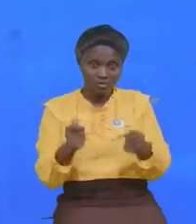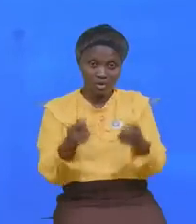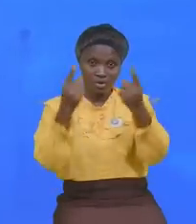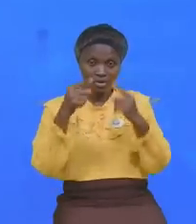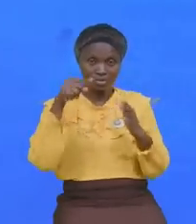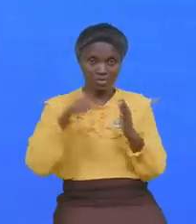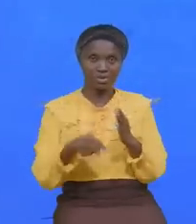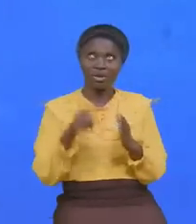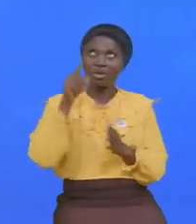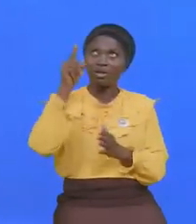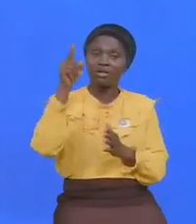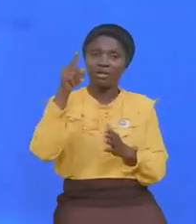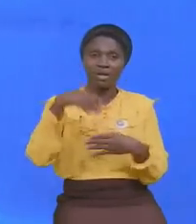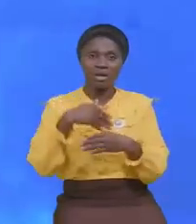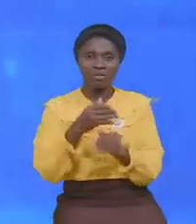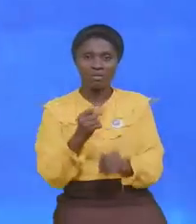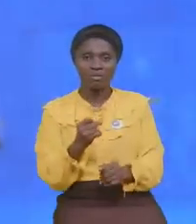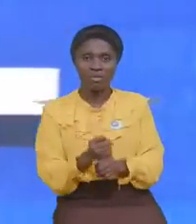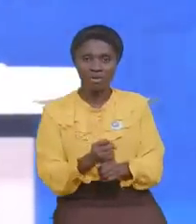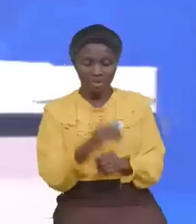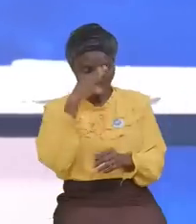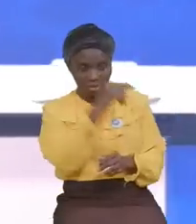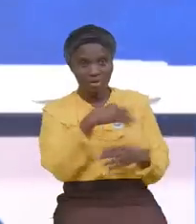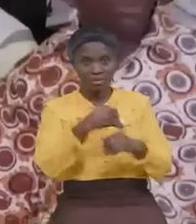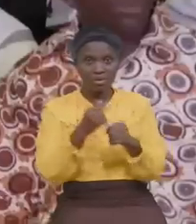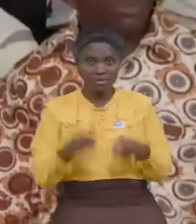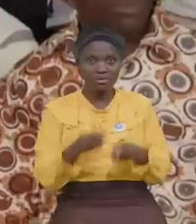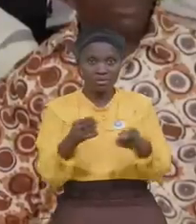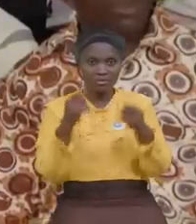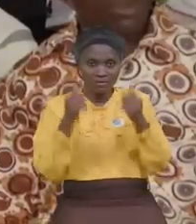he made haste and he came down.